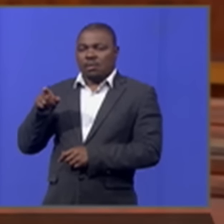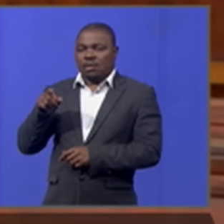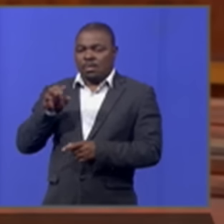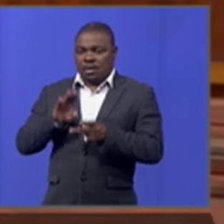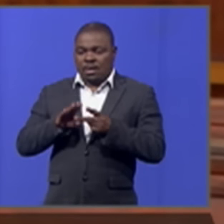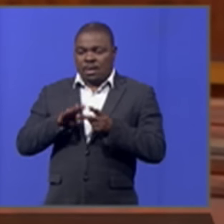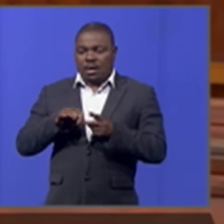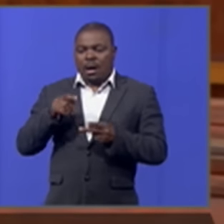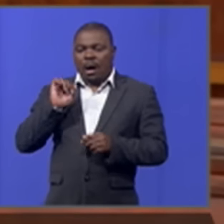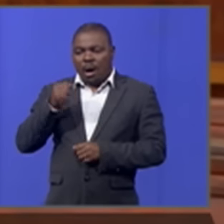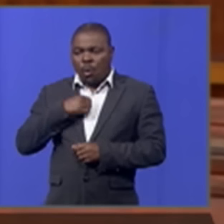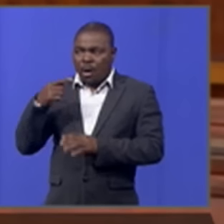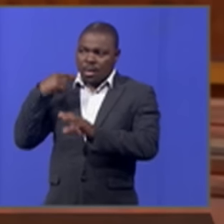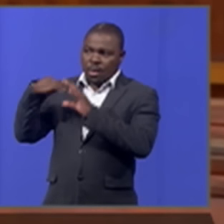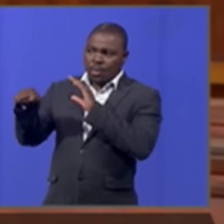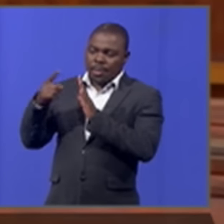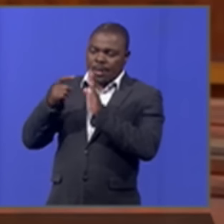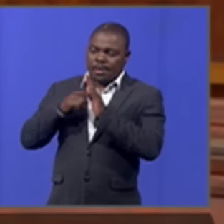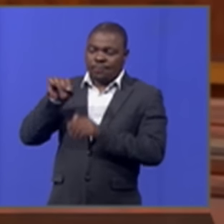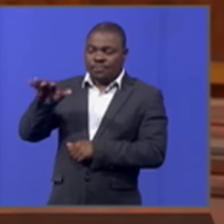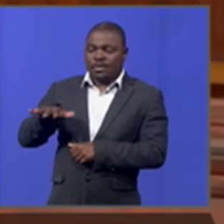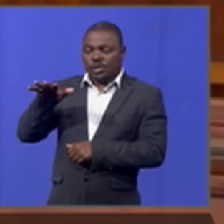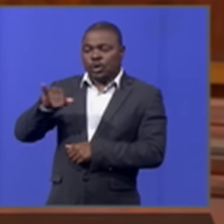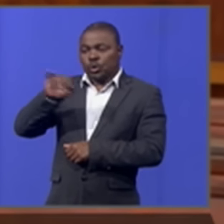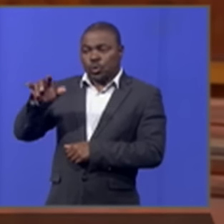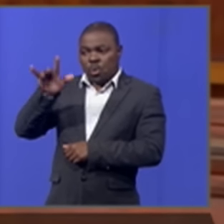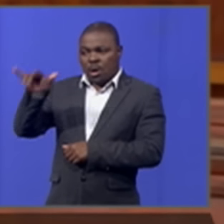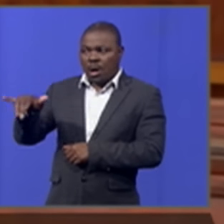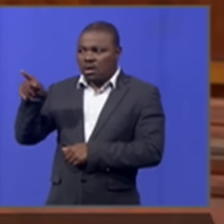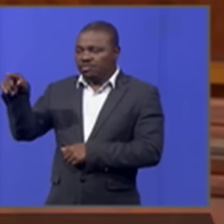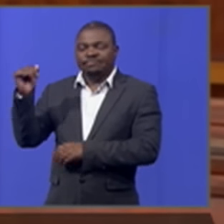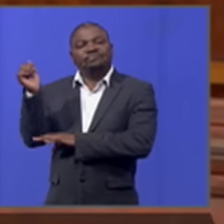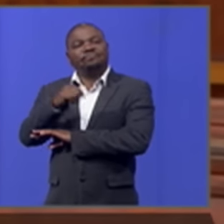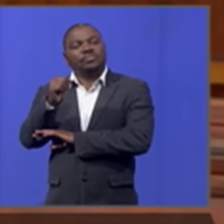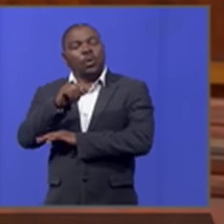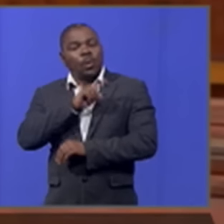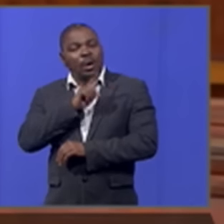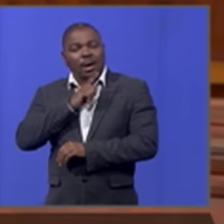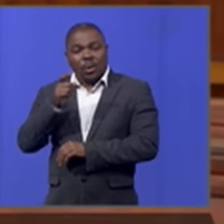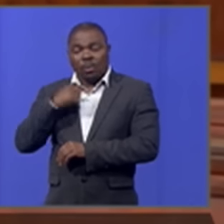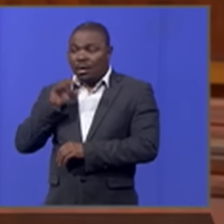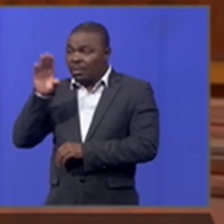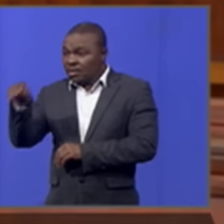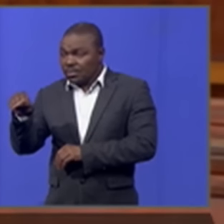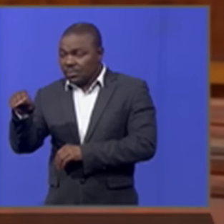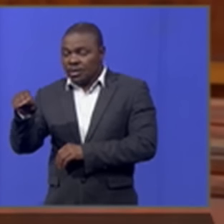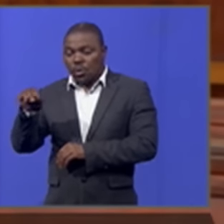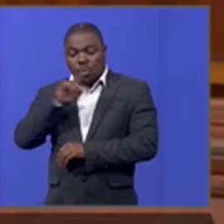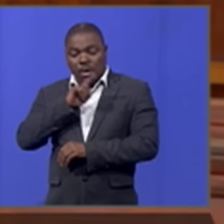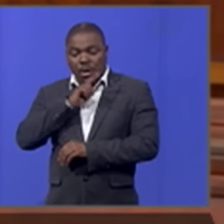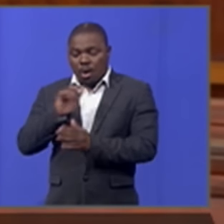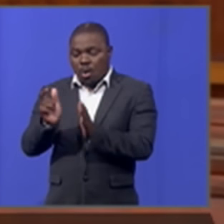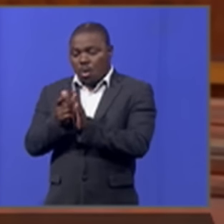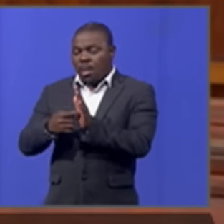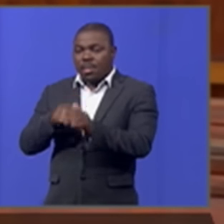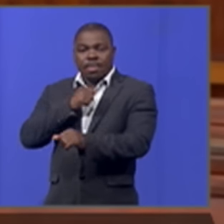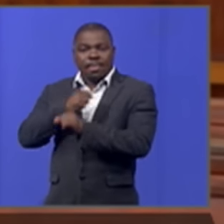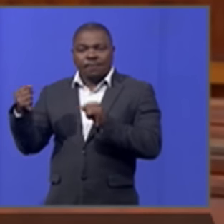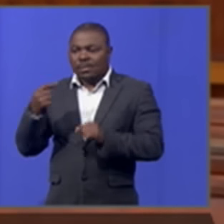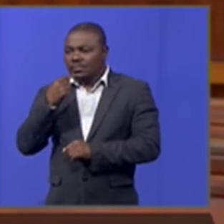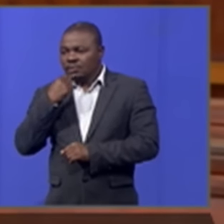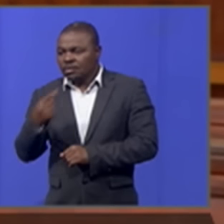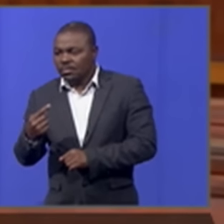them ignoring our email on the 15th of July. Wherein we were actually indicating that there is no provision in law that actually